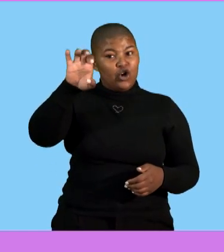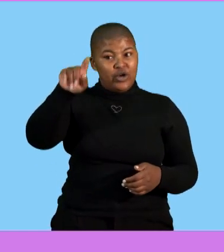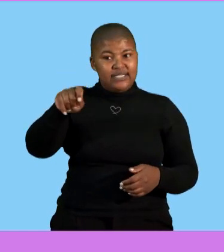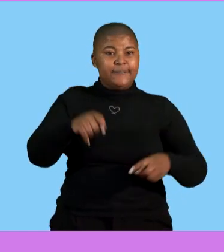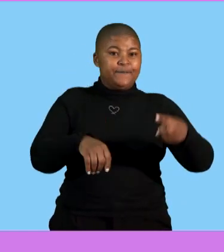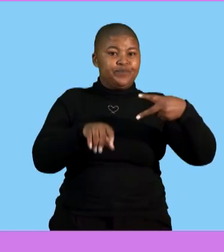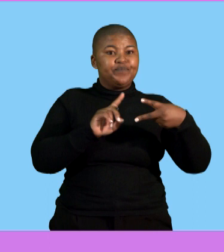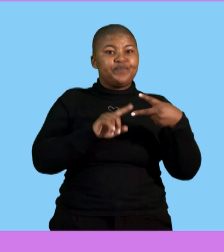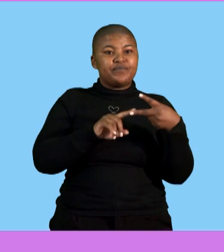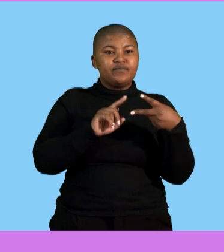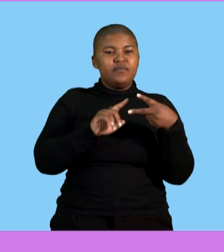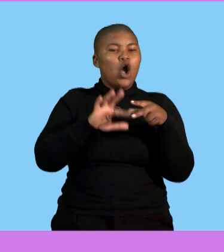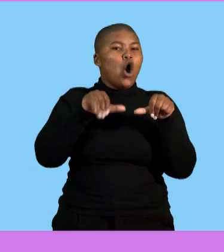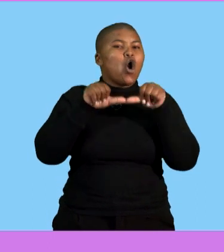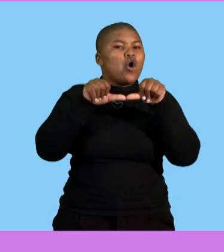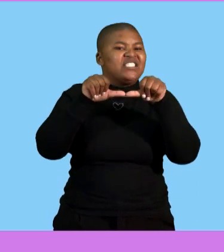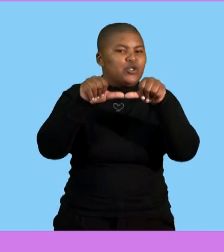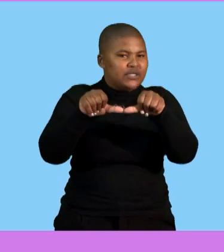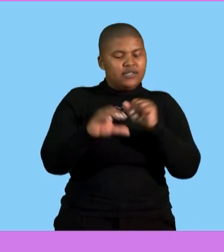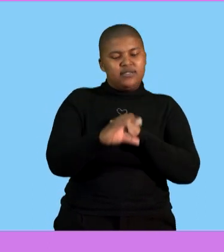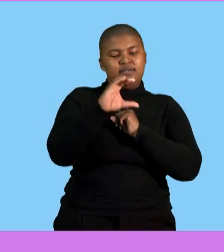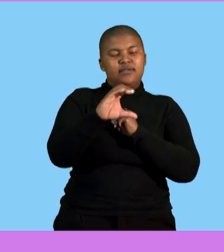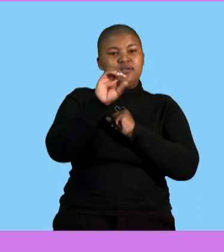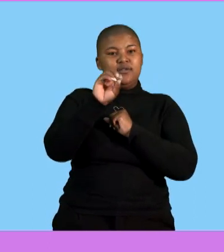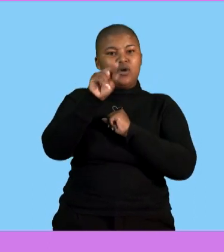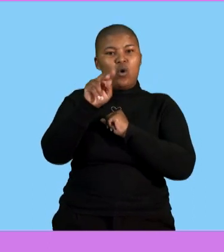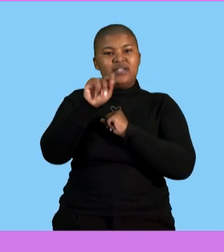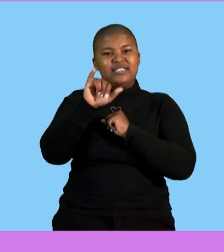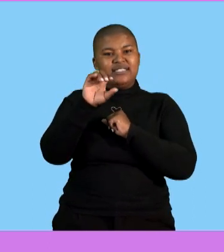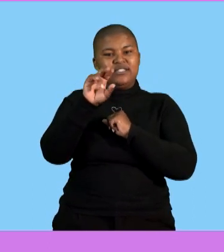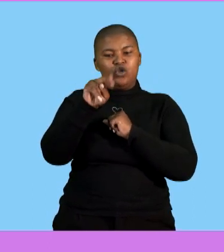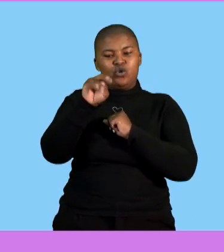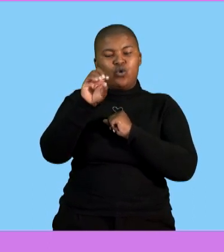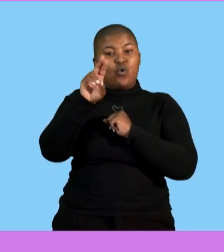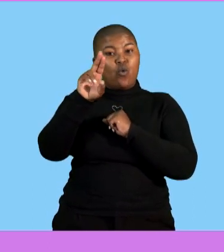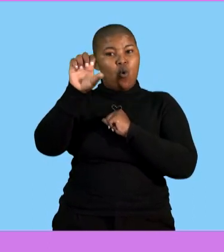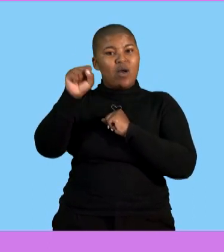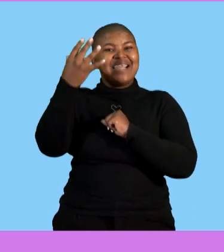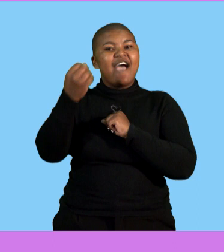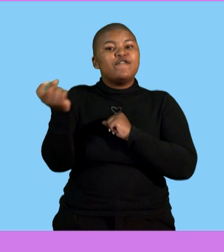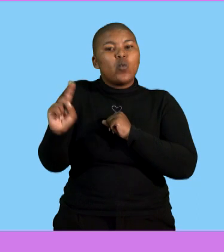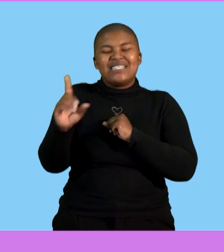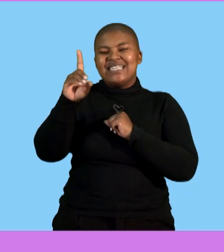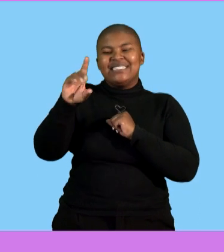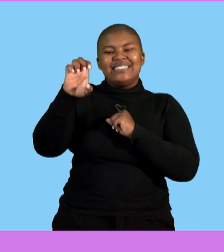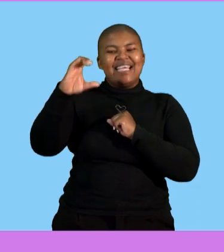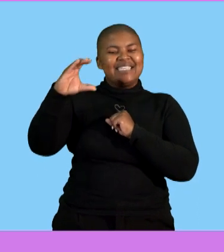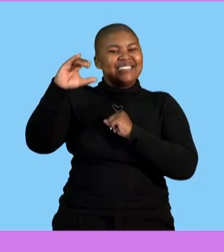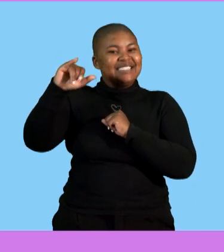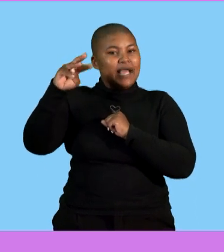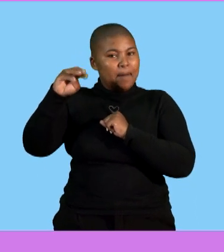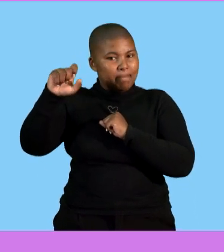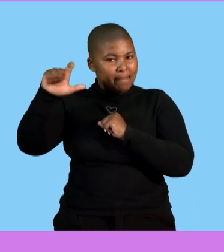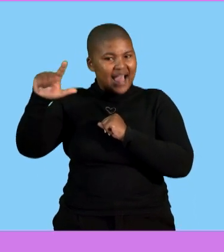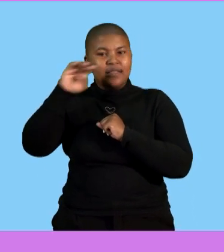Then secondly, continuous data. It consists of decimal numbers and it can be taken